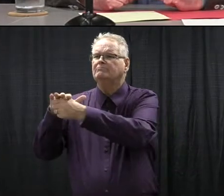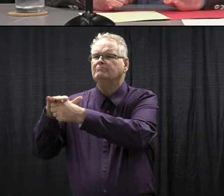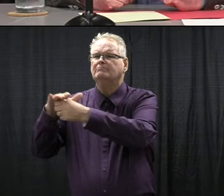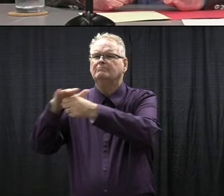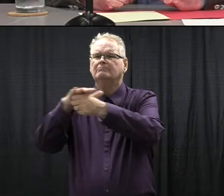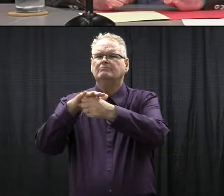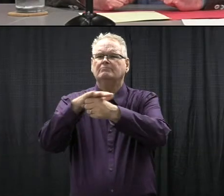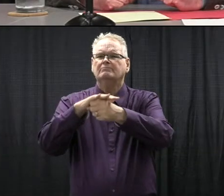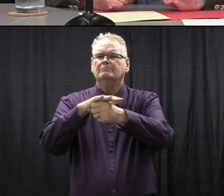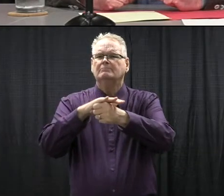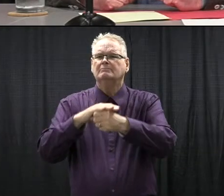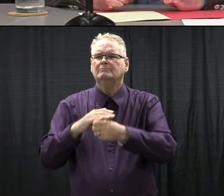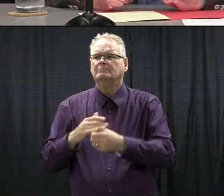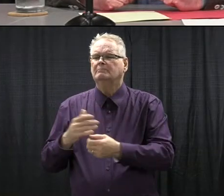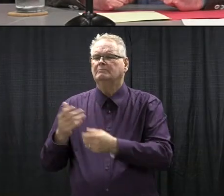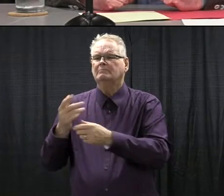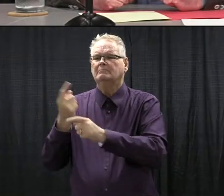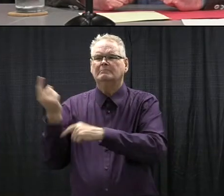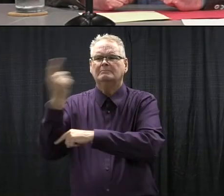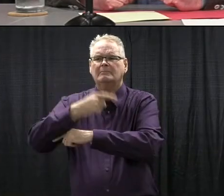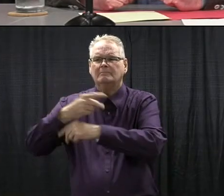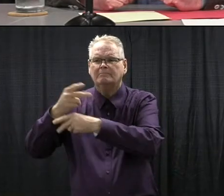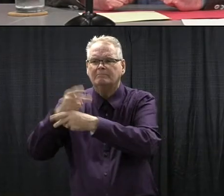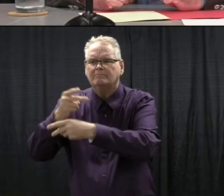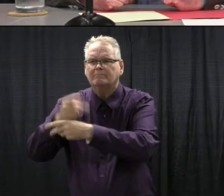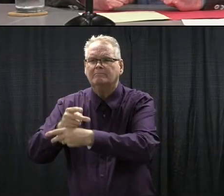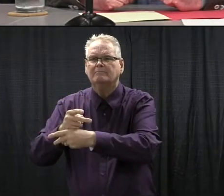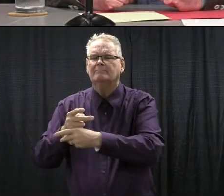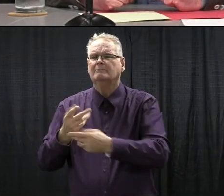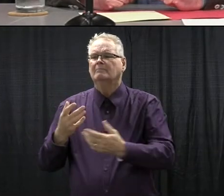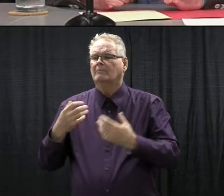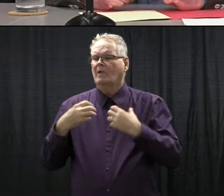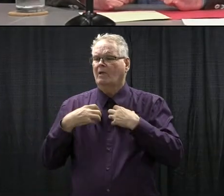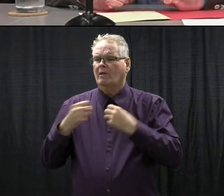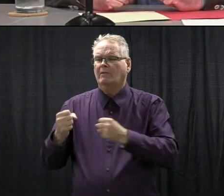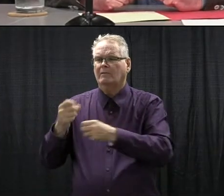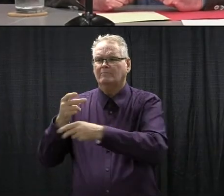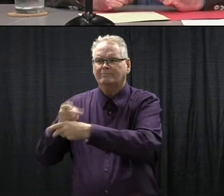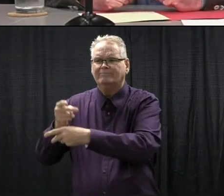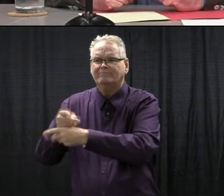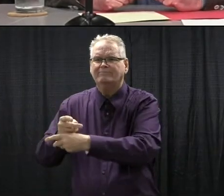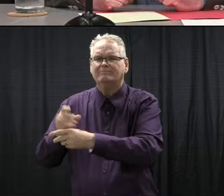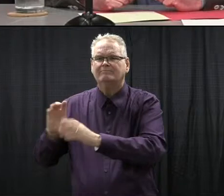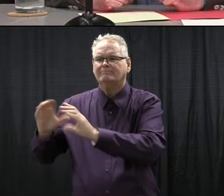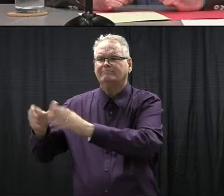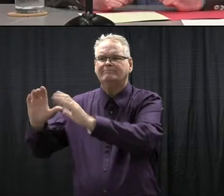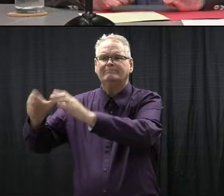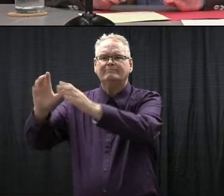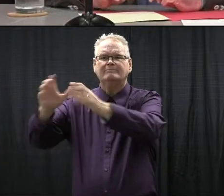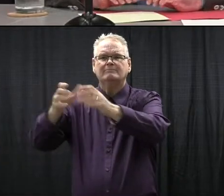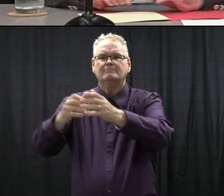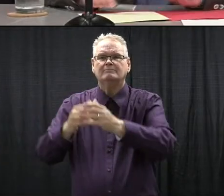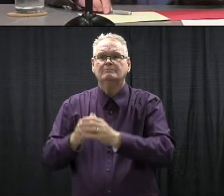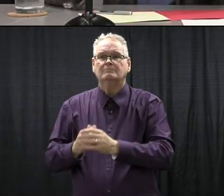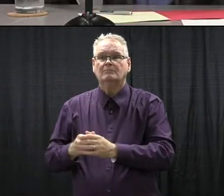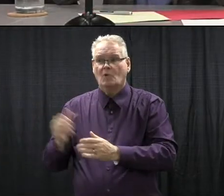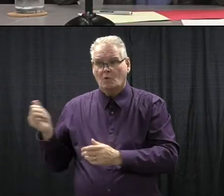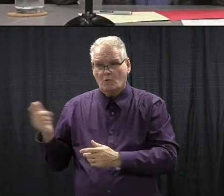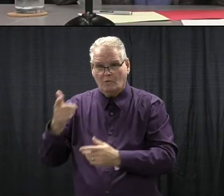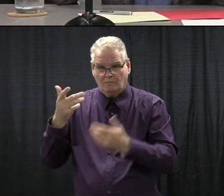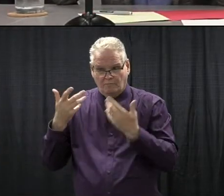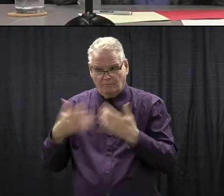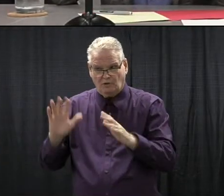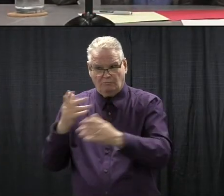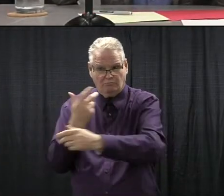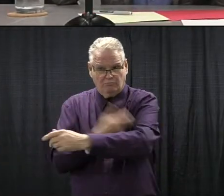know what the percentage of healthcare workers and staff are actually vaccinated. Is there any way of getting those statistics?